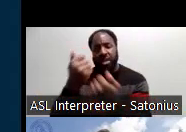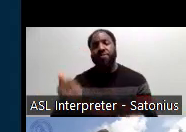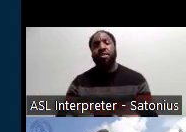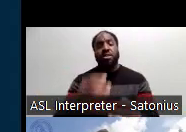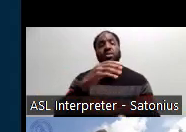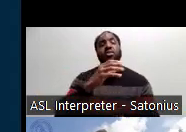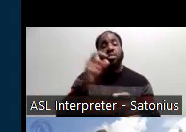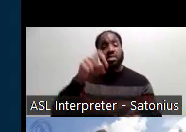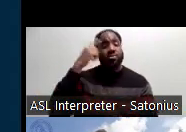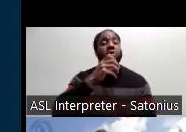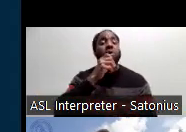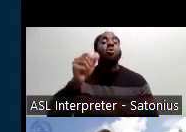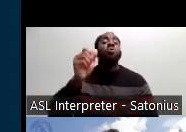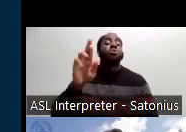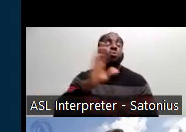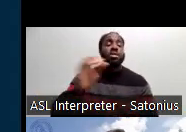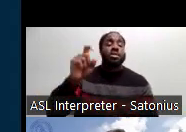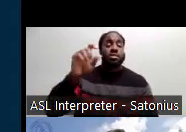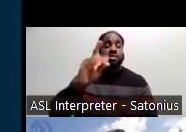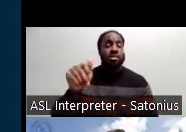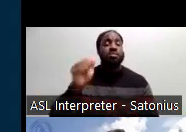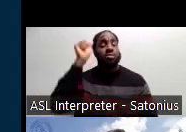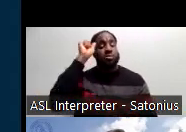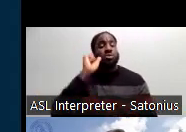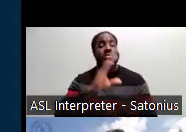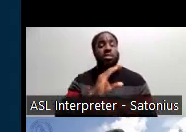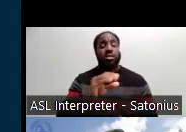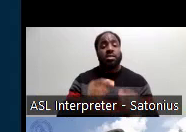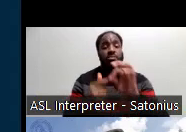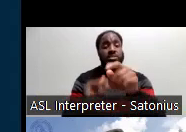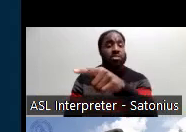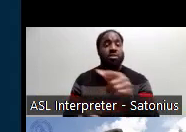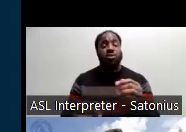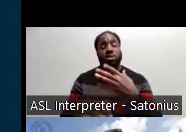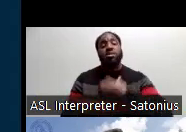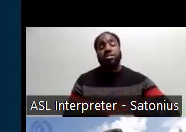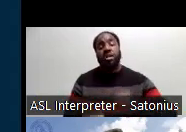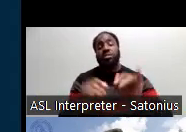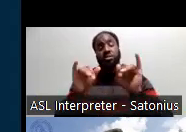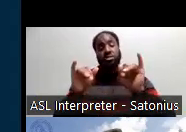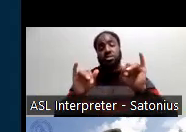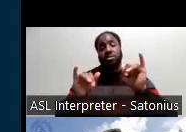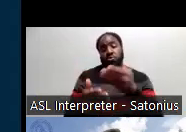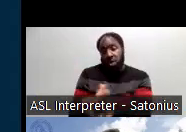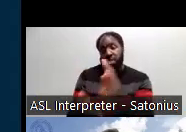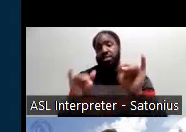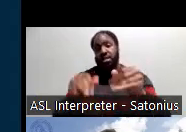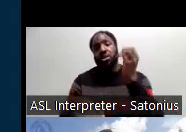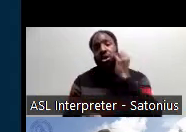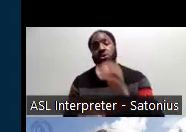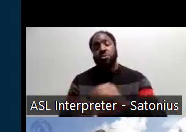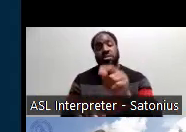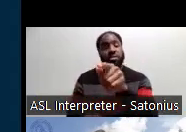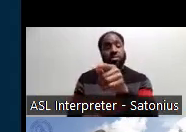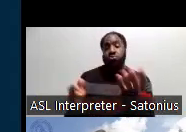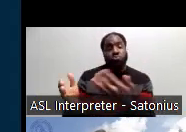older and disabled people and their families, and especially their desire and right to stay in their home and community of choice. So I look forward to